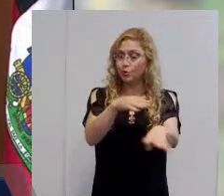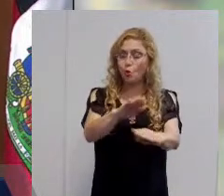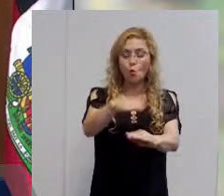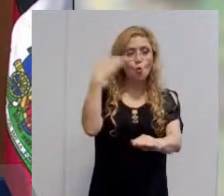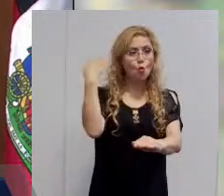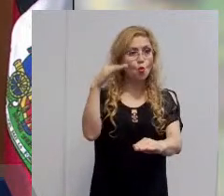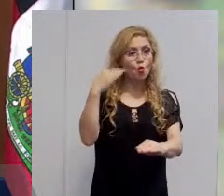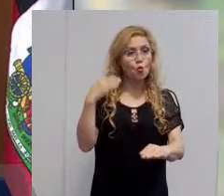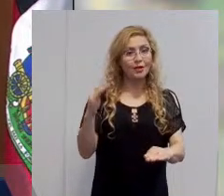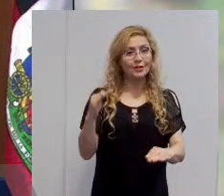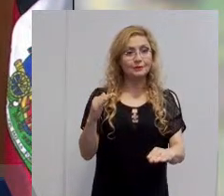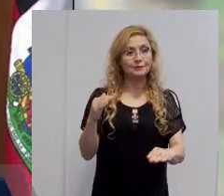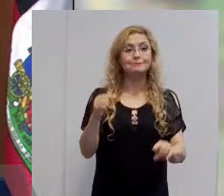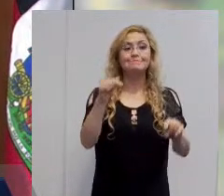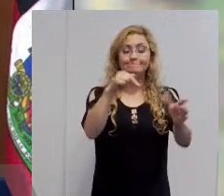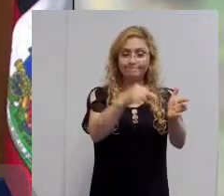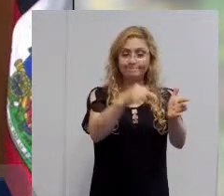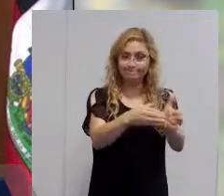Assistant